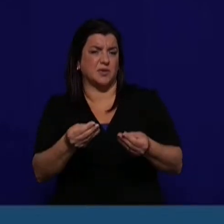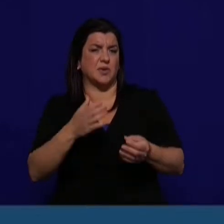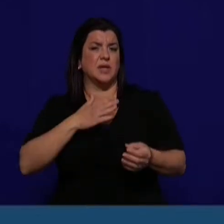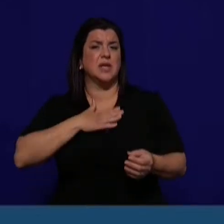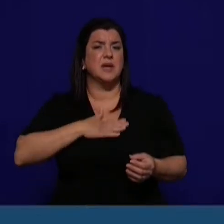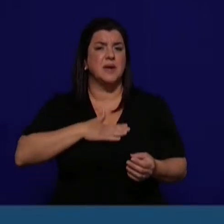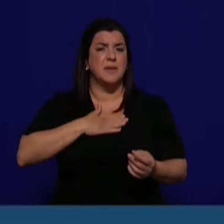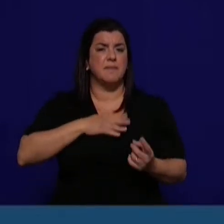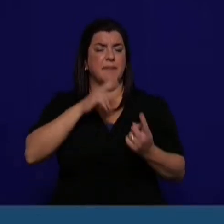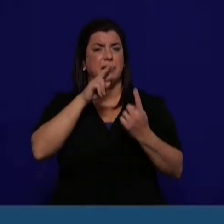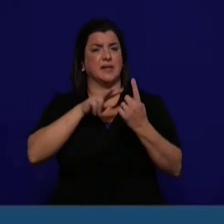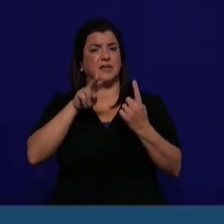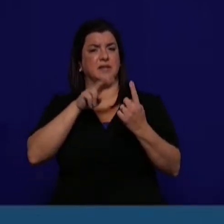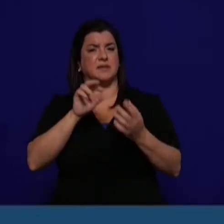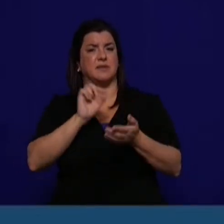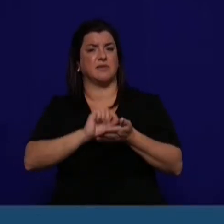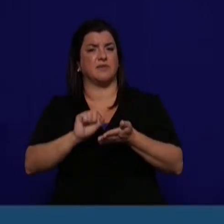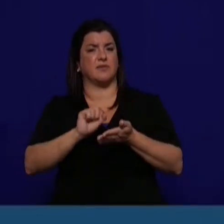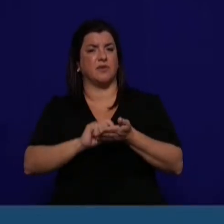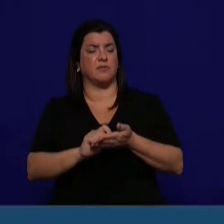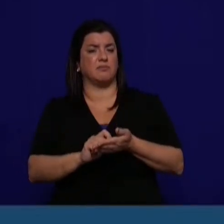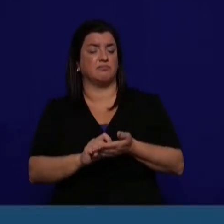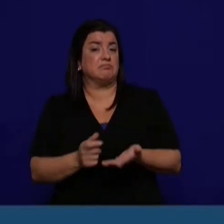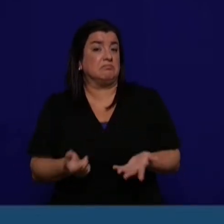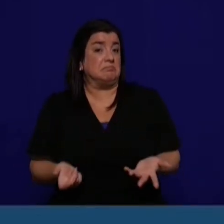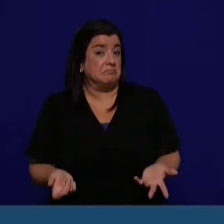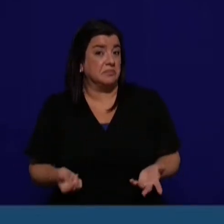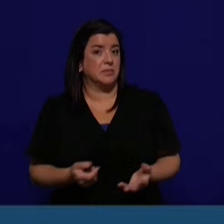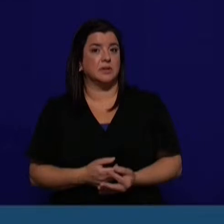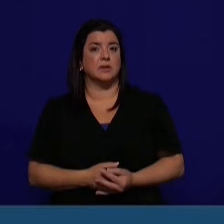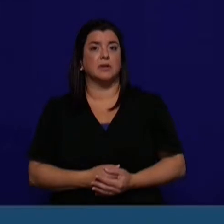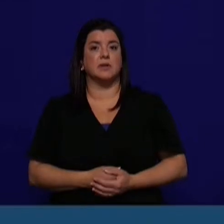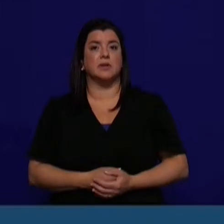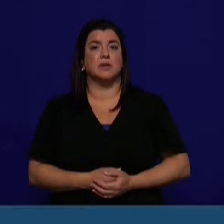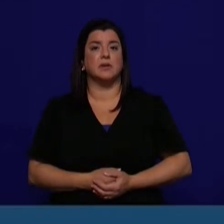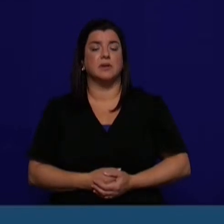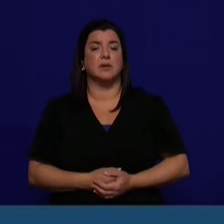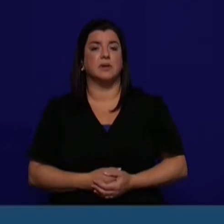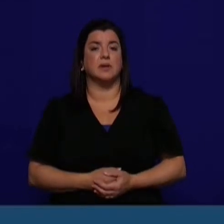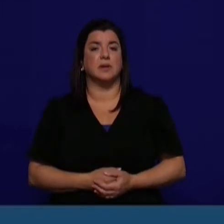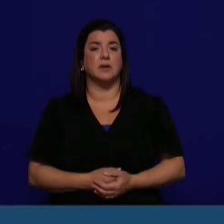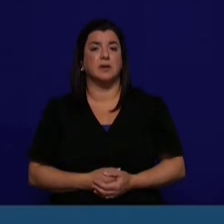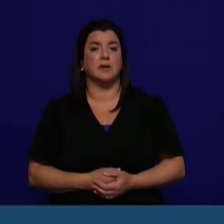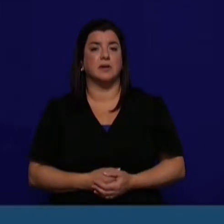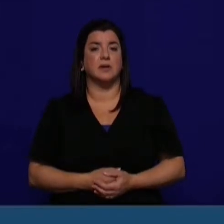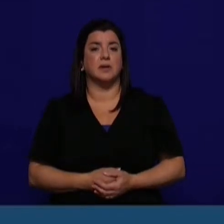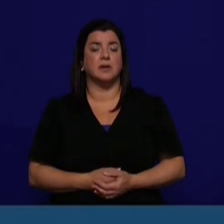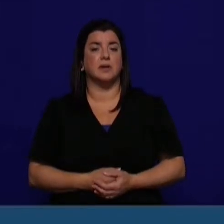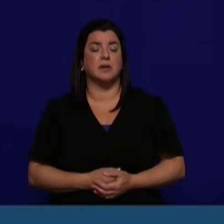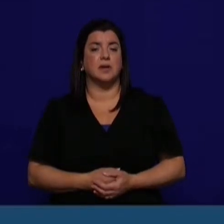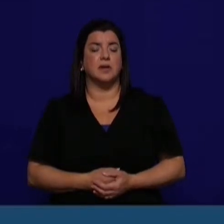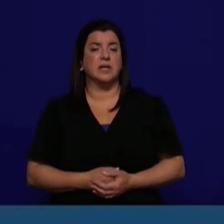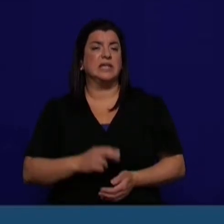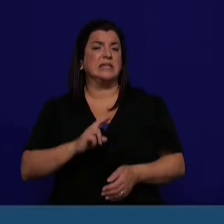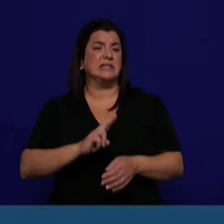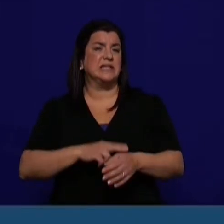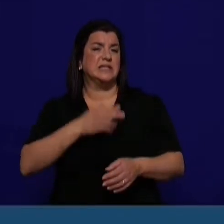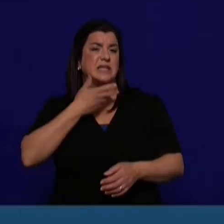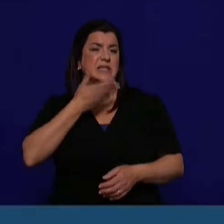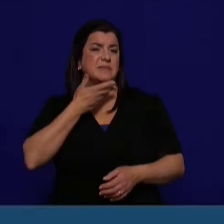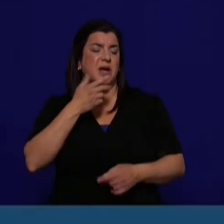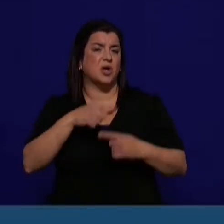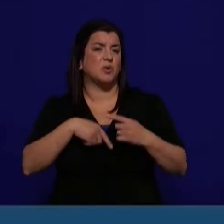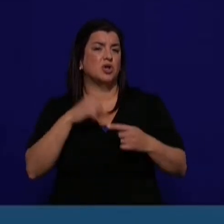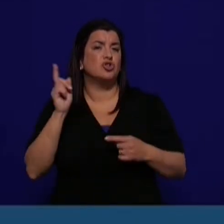tal-Kummissarju tal-Protezzjoni tad-Data. It-tieni mistoqsija hija tista' tiċċara x'inhuma l-miżuri b'rabta mat-tiġijiet.